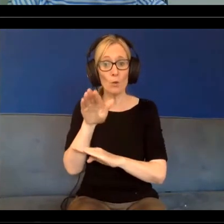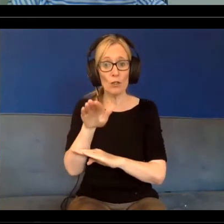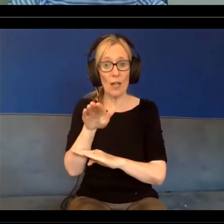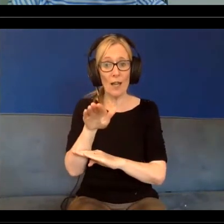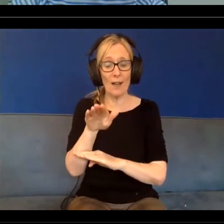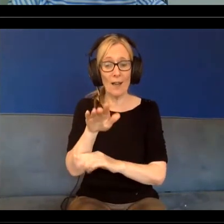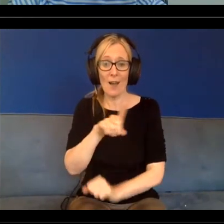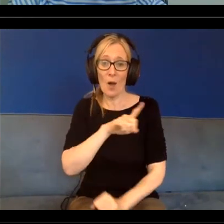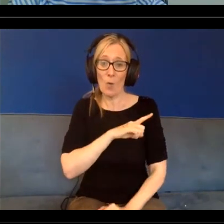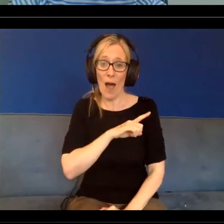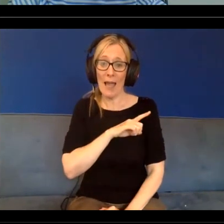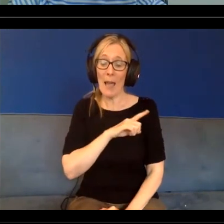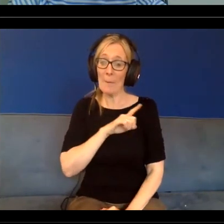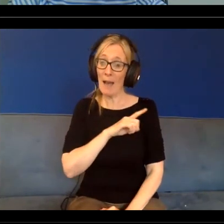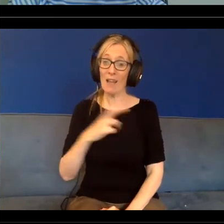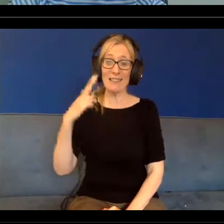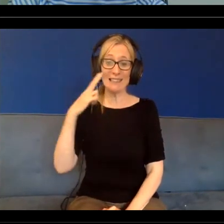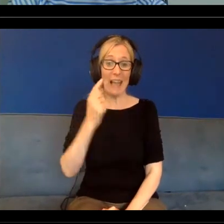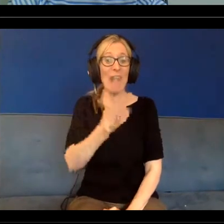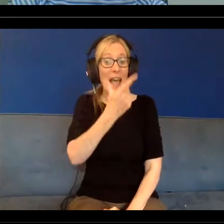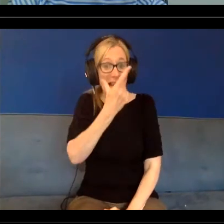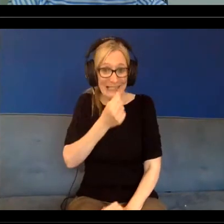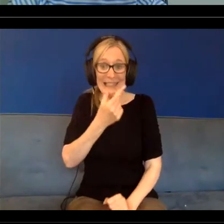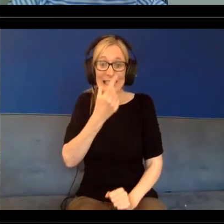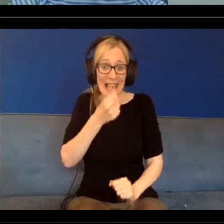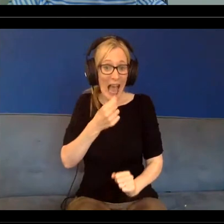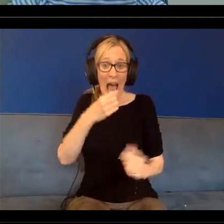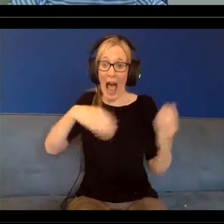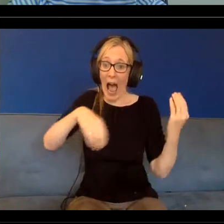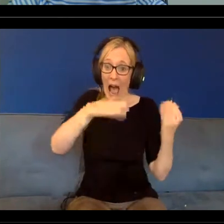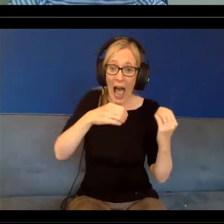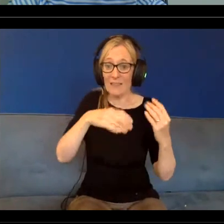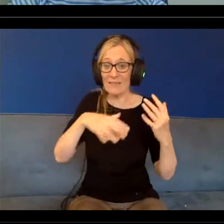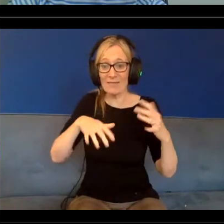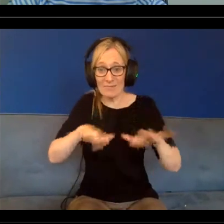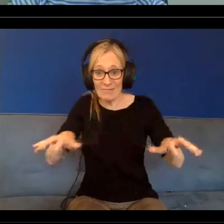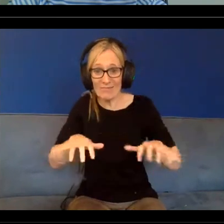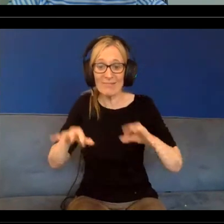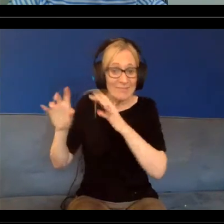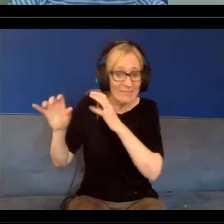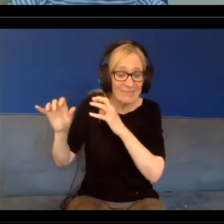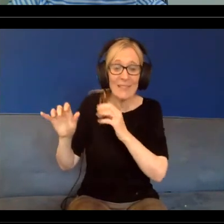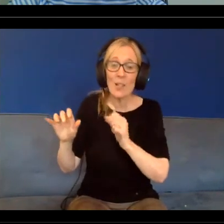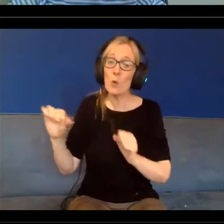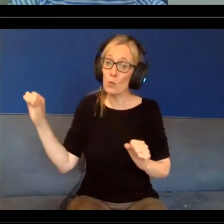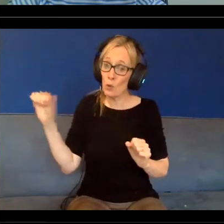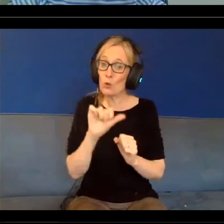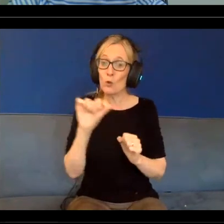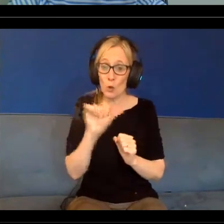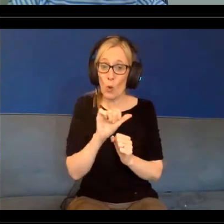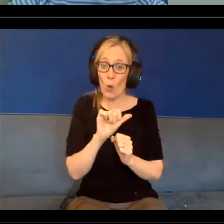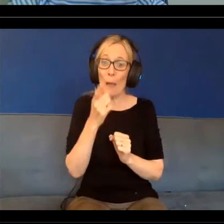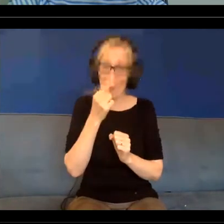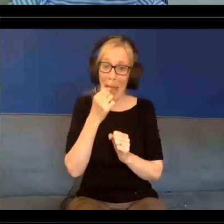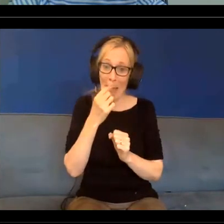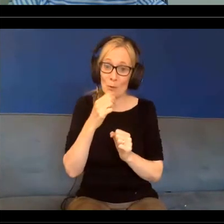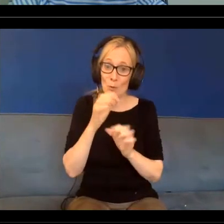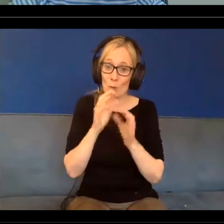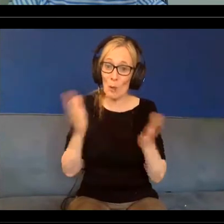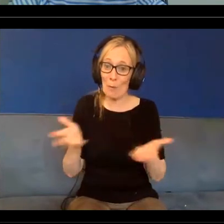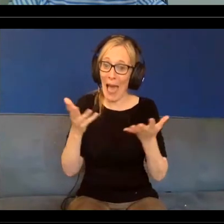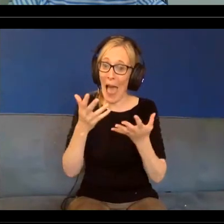we are perfectly able, we are born musical, and we should really pick up the instrument. People always ask, can